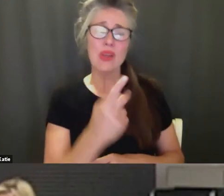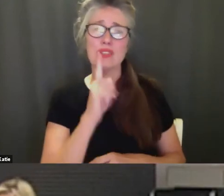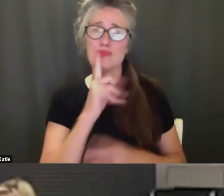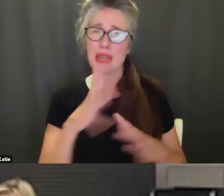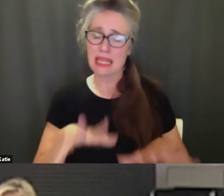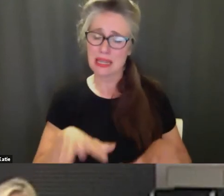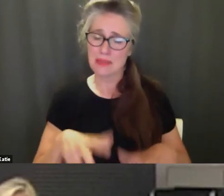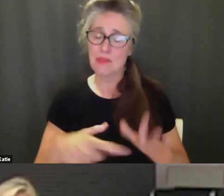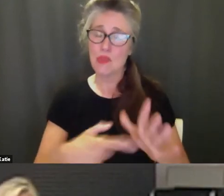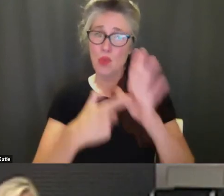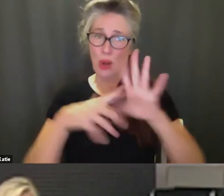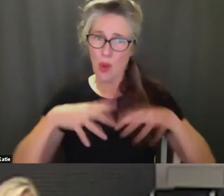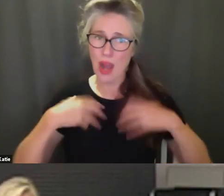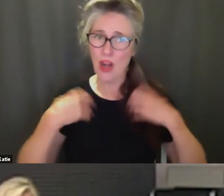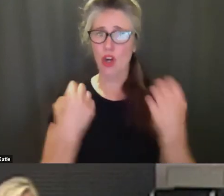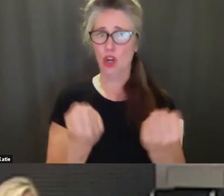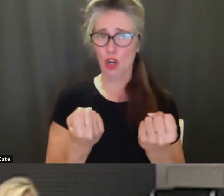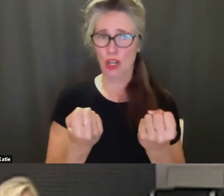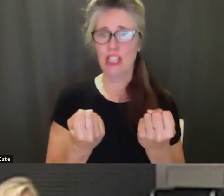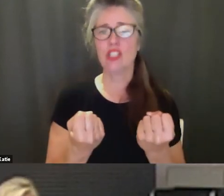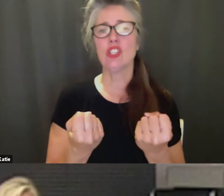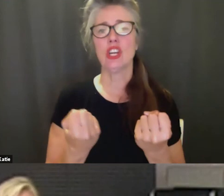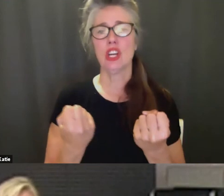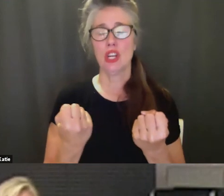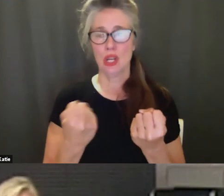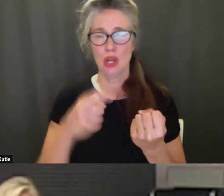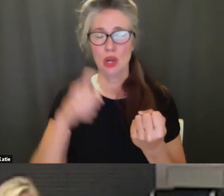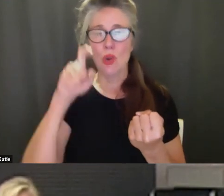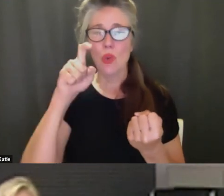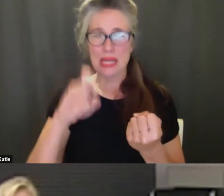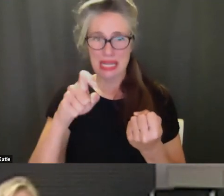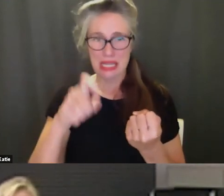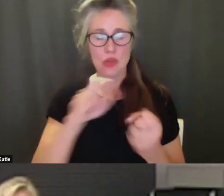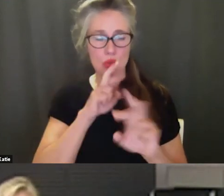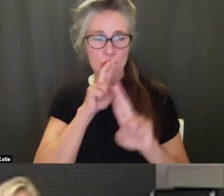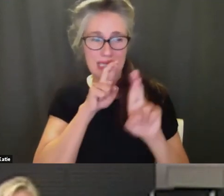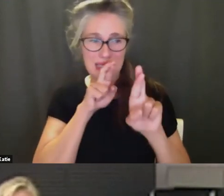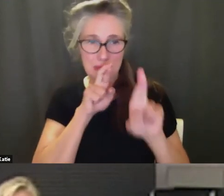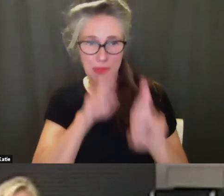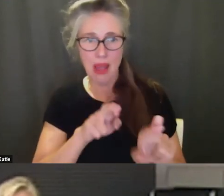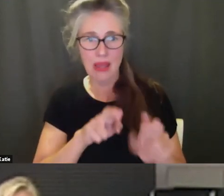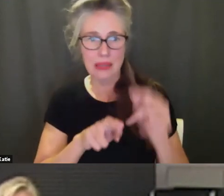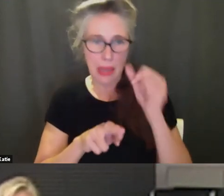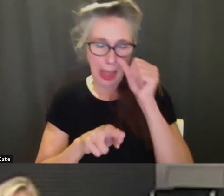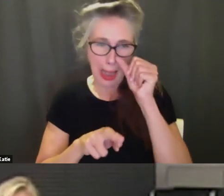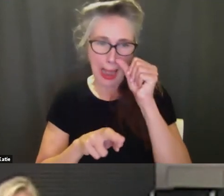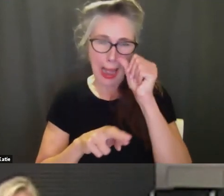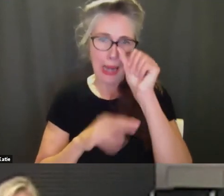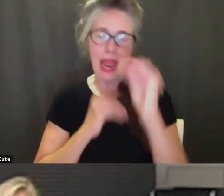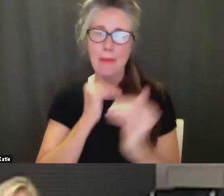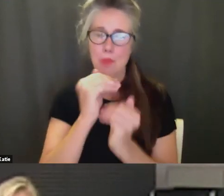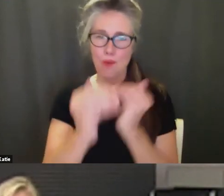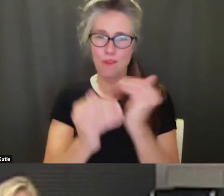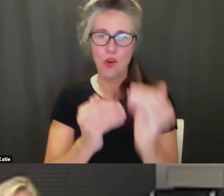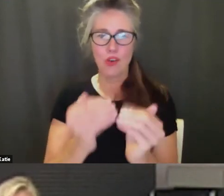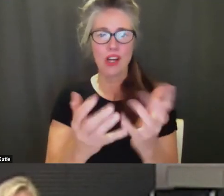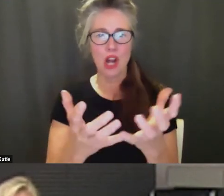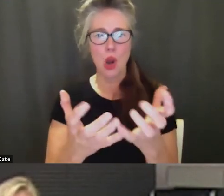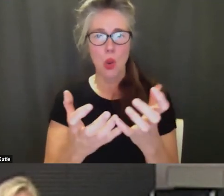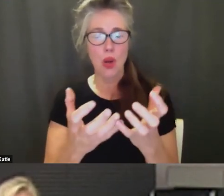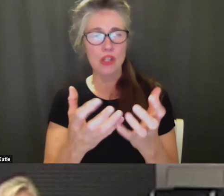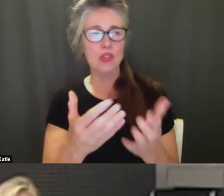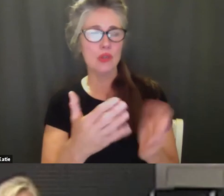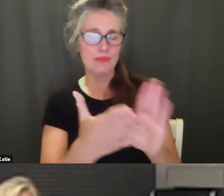you use that word, and for us for now to be responsive and to be moving forward. I just want to give